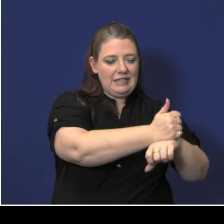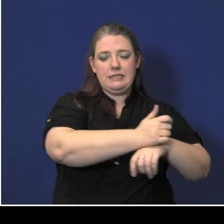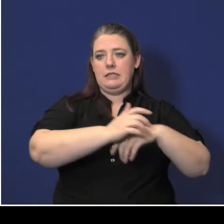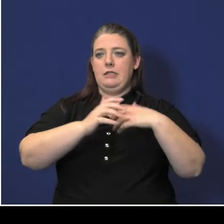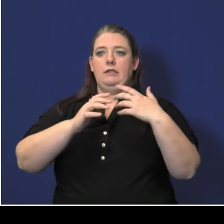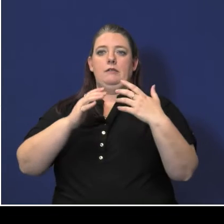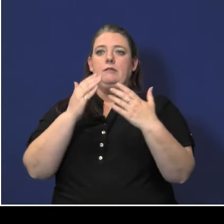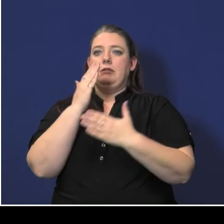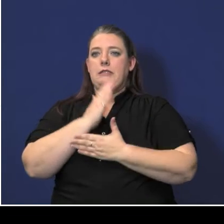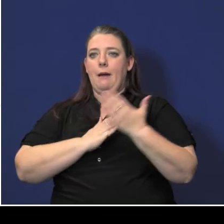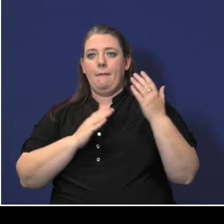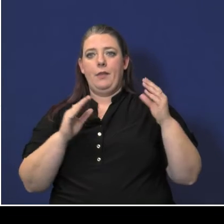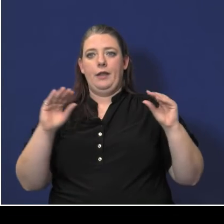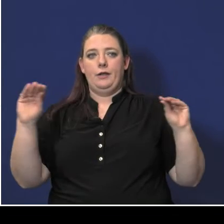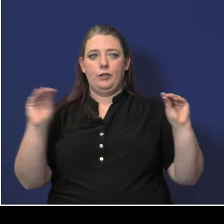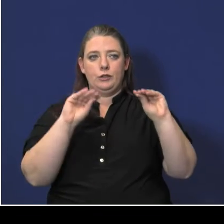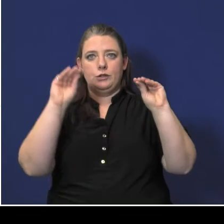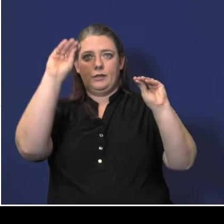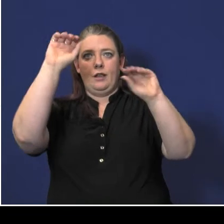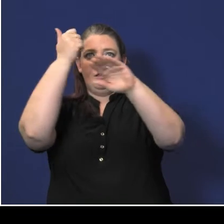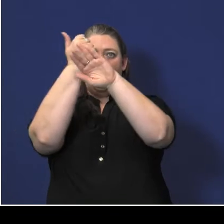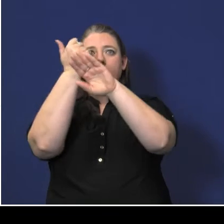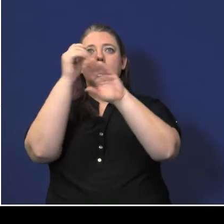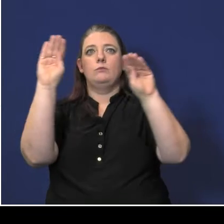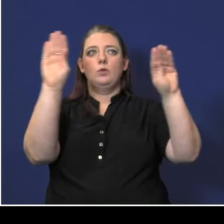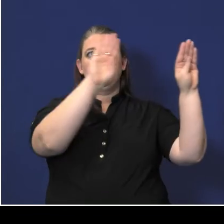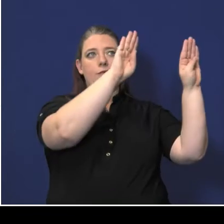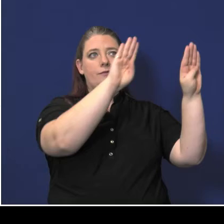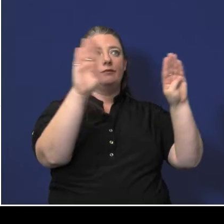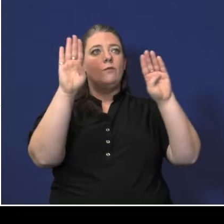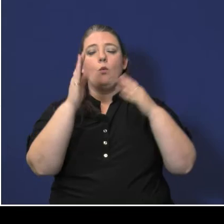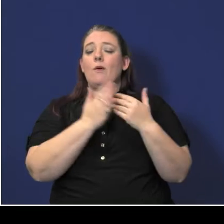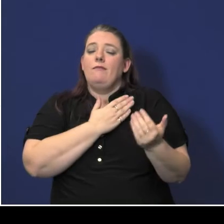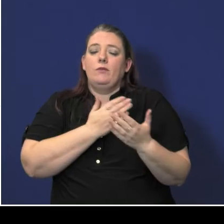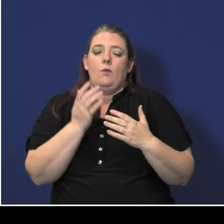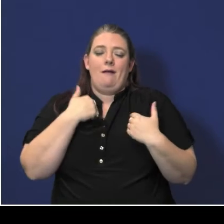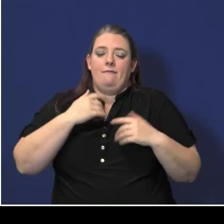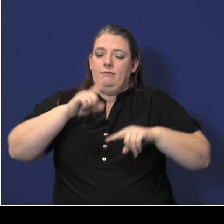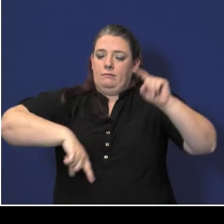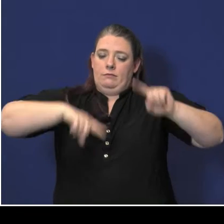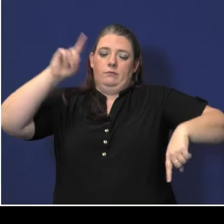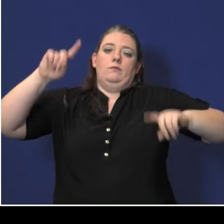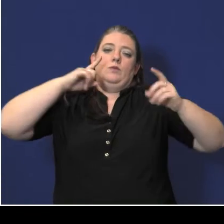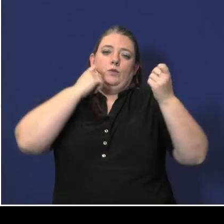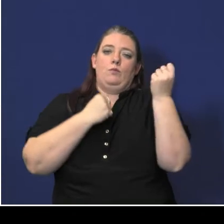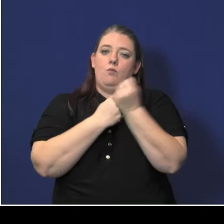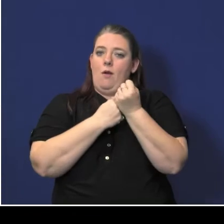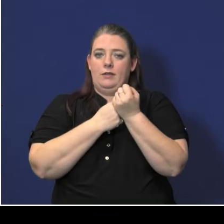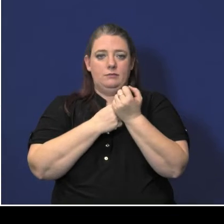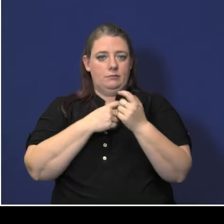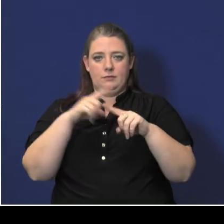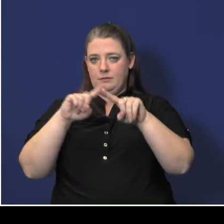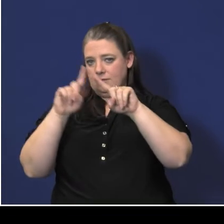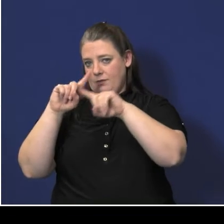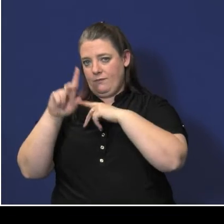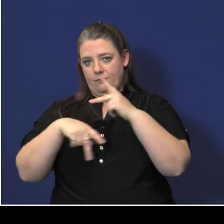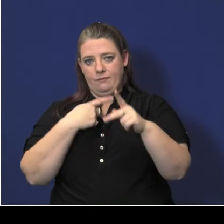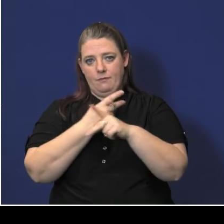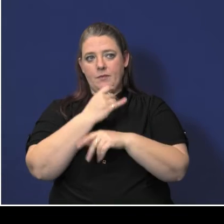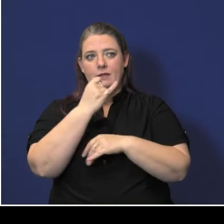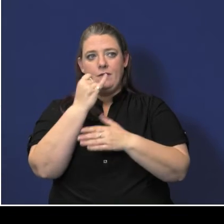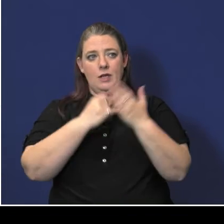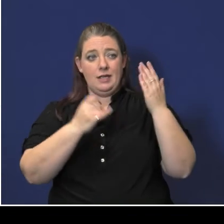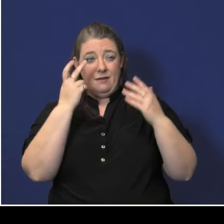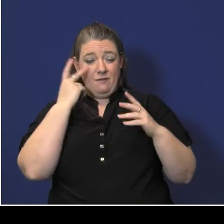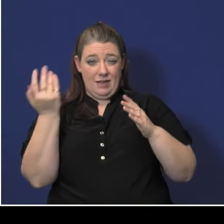are lockable. So we're going to provide a wide variety to support all of that. It continues around the floor plan. If you'll go back to the floor plan